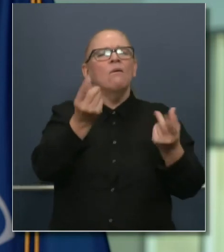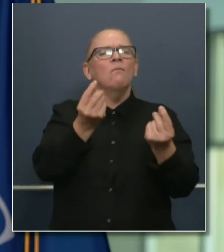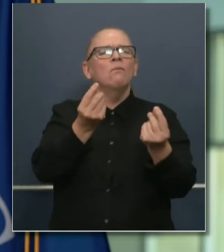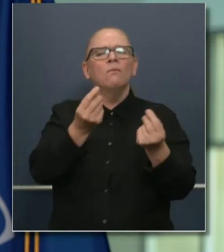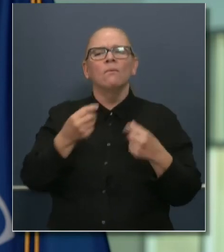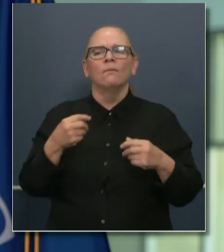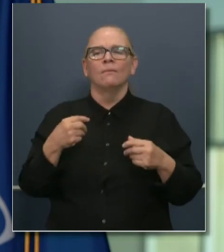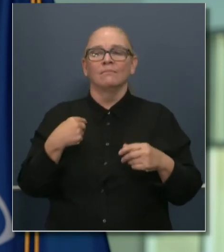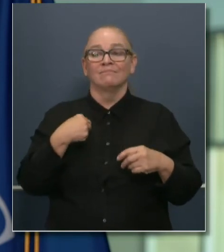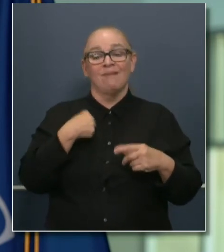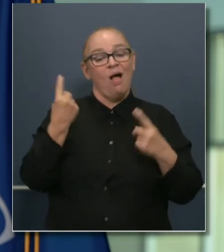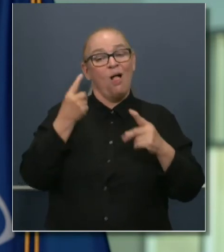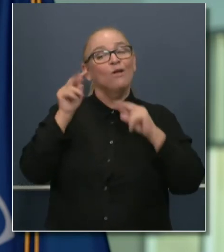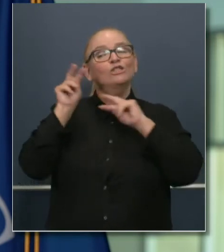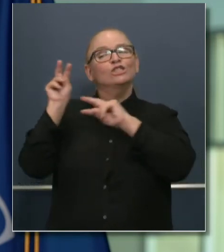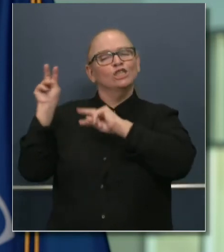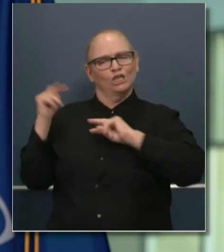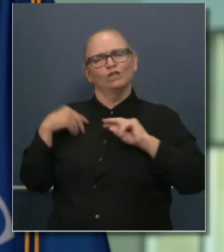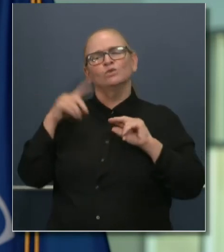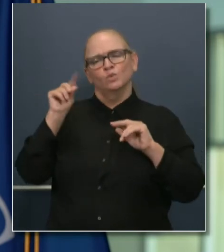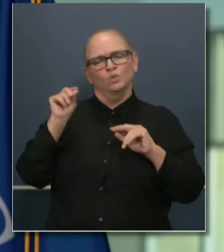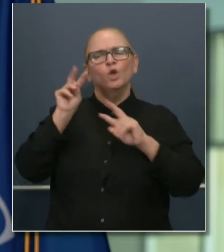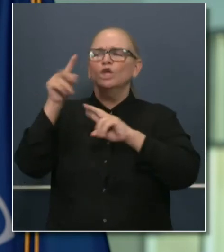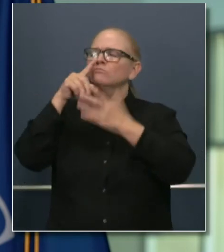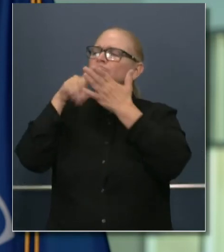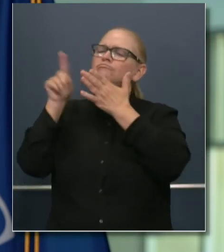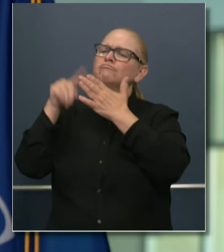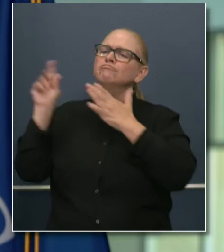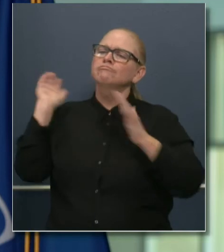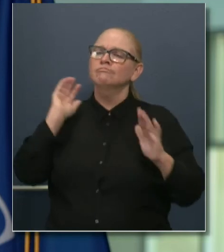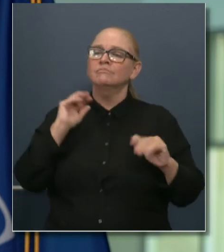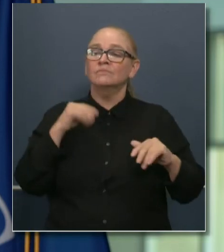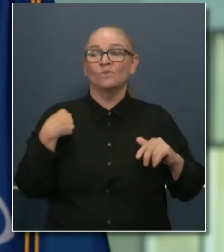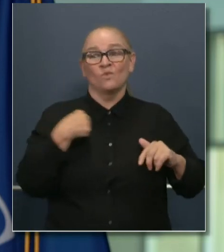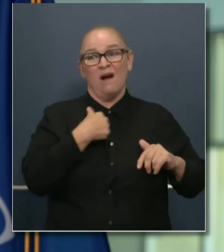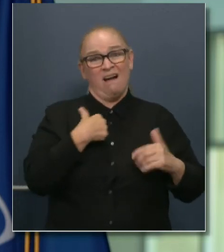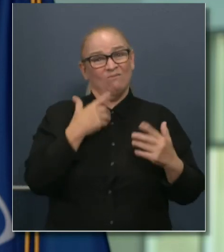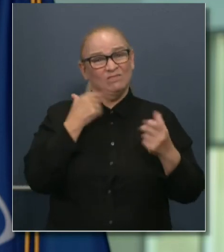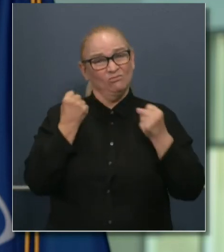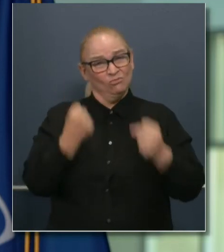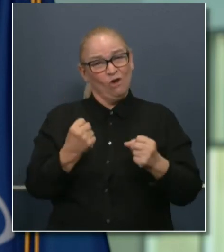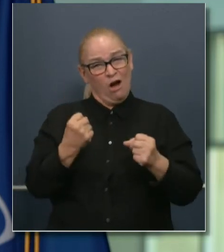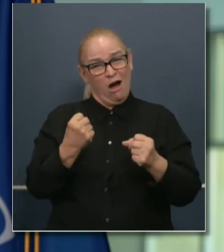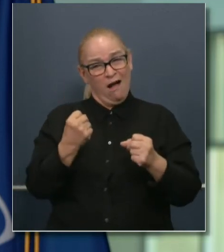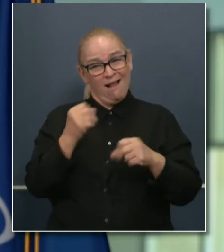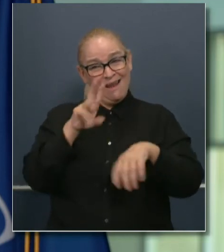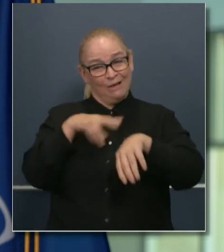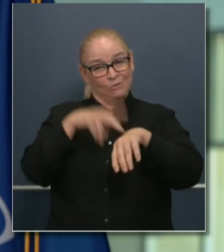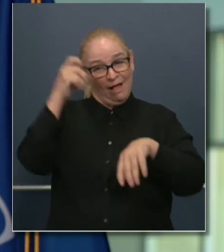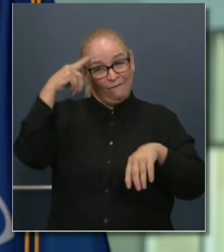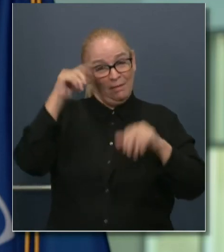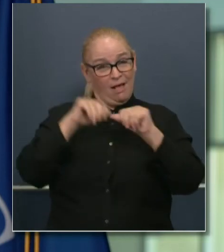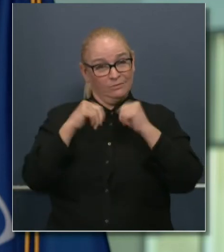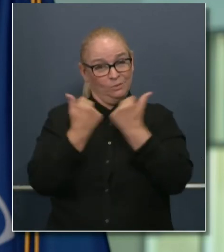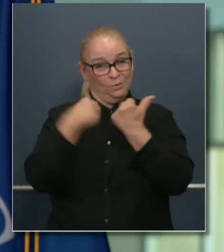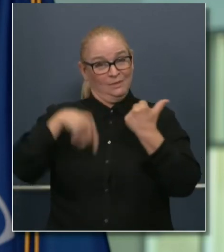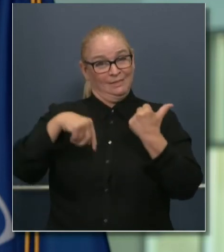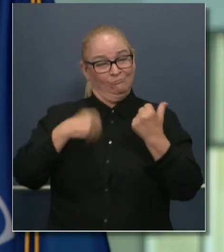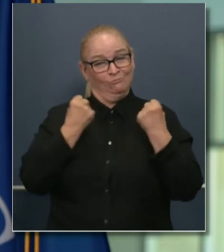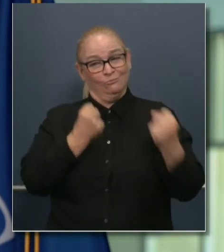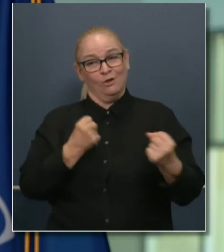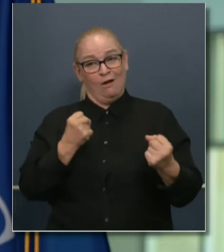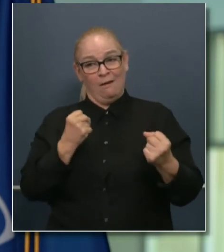to have a very robust National Governors Association, and it's bipartisanship that has